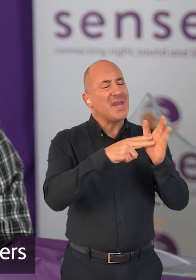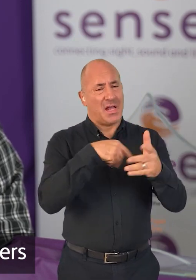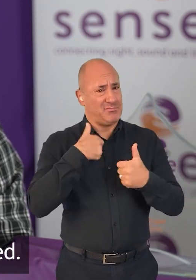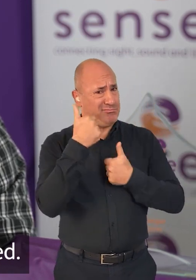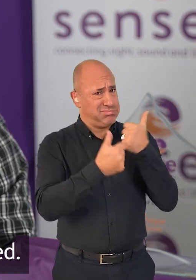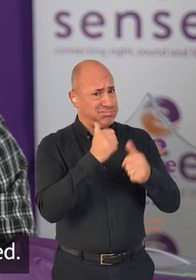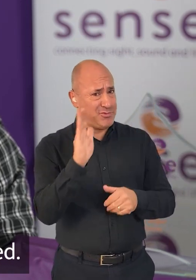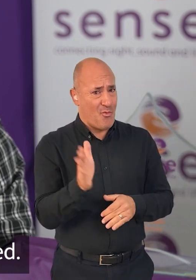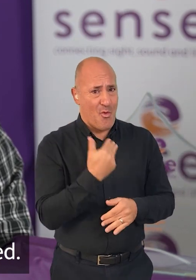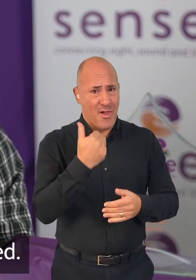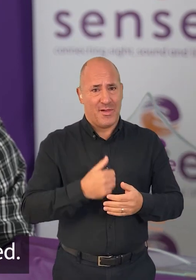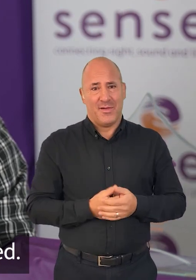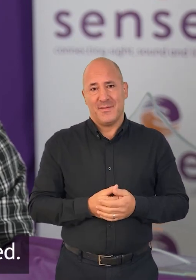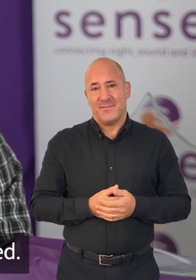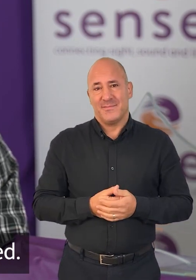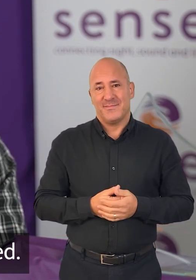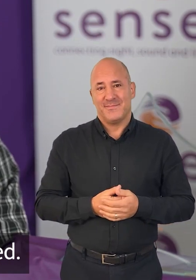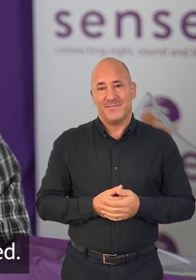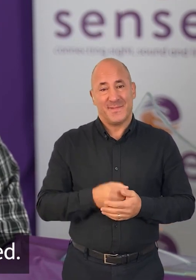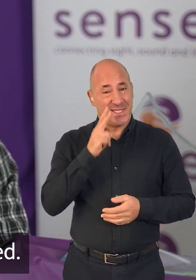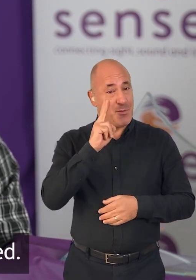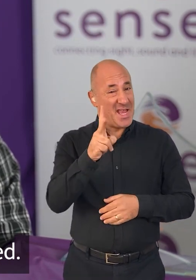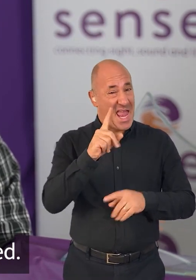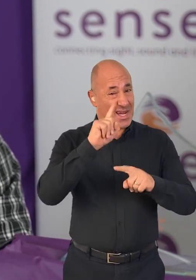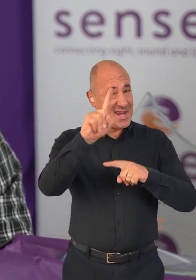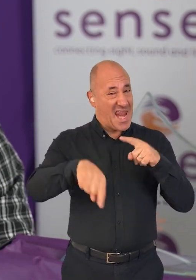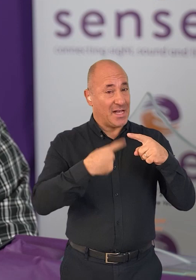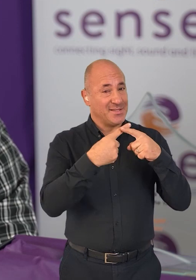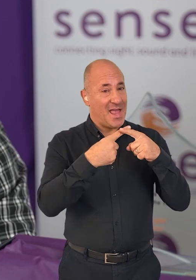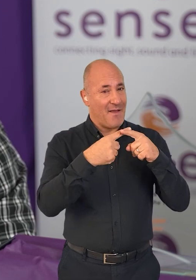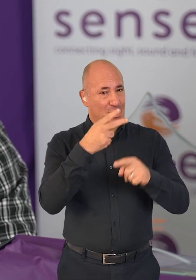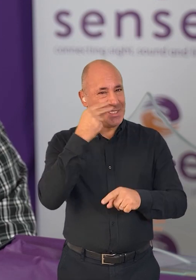our winners and everyone who has been nominated.